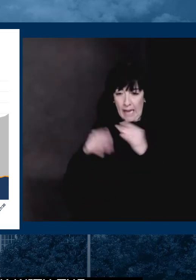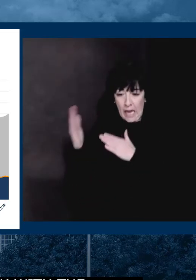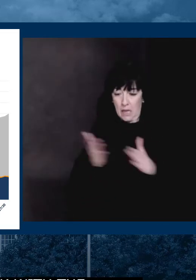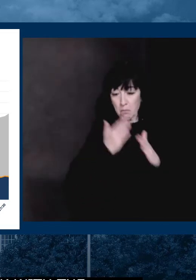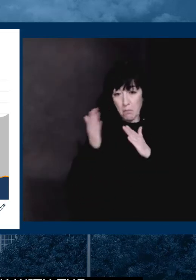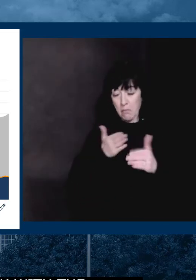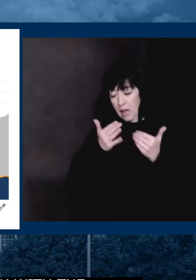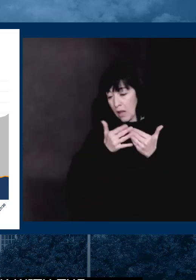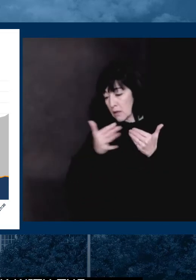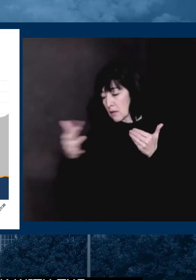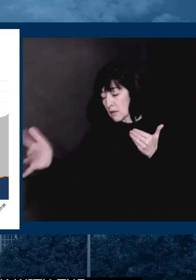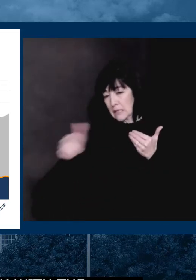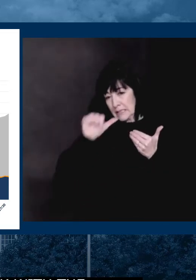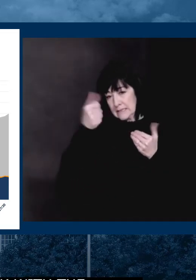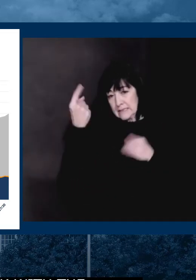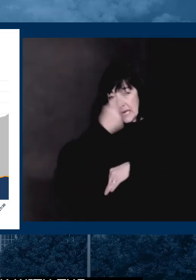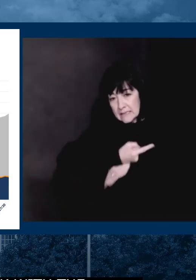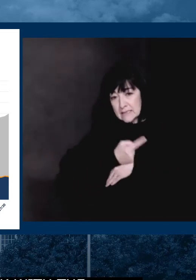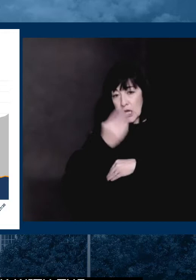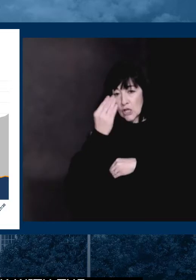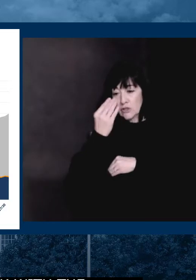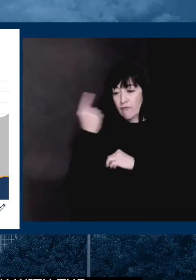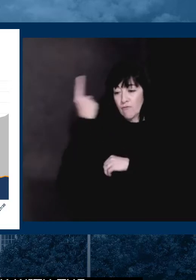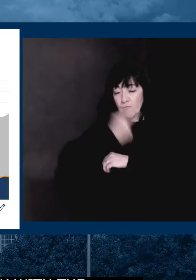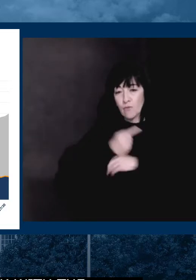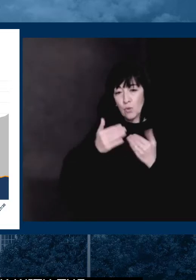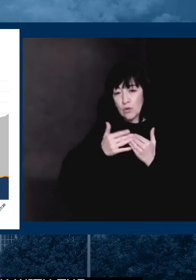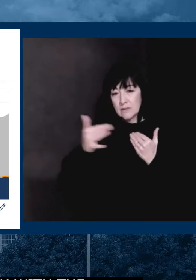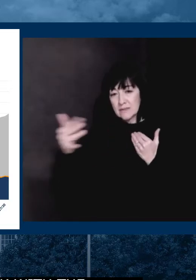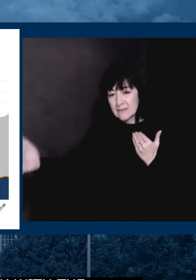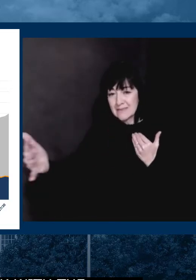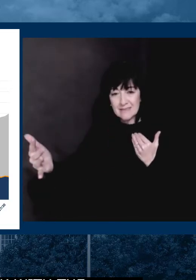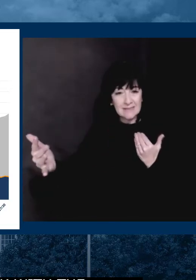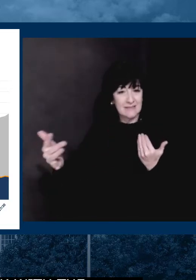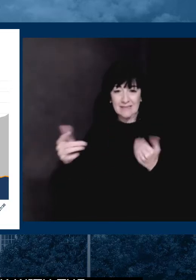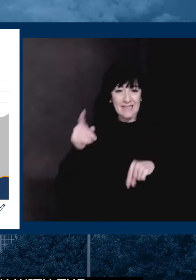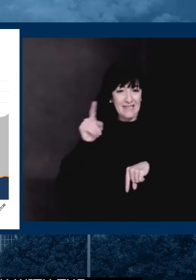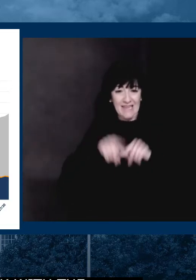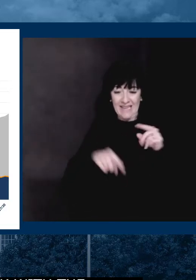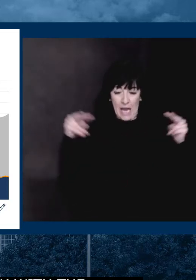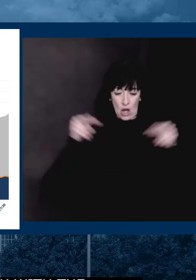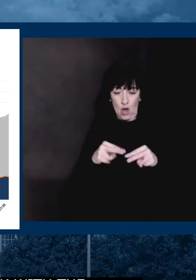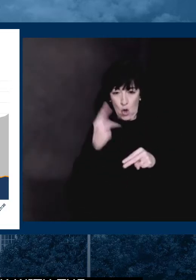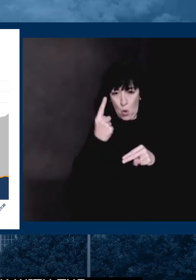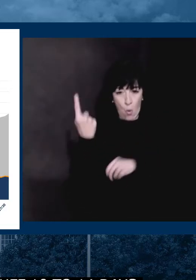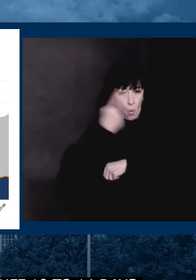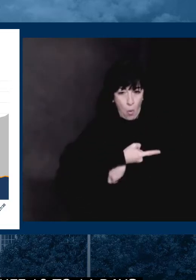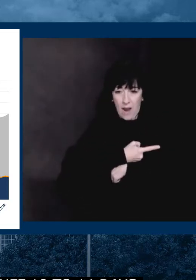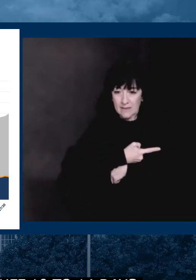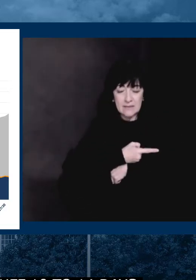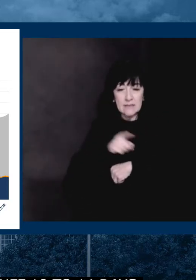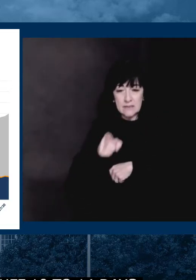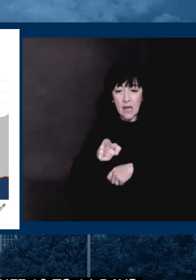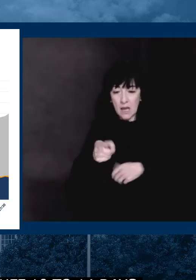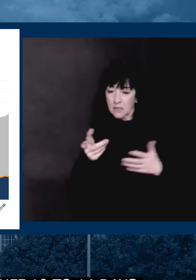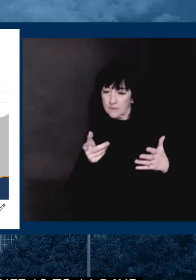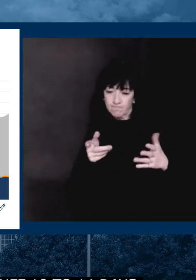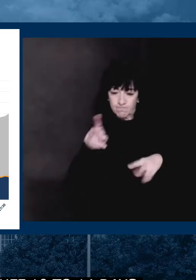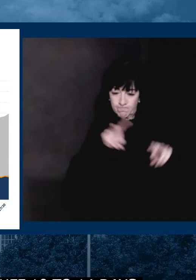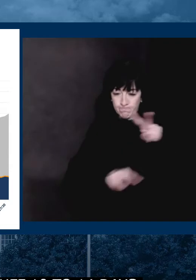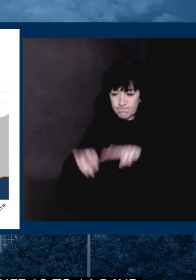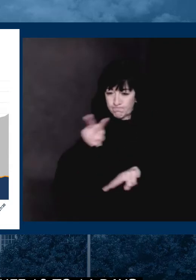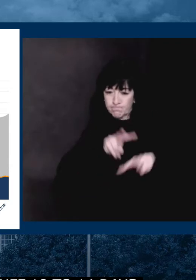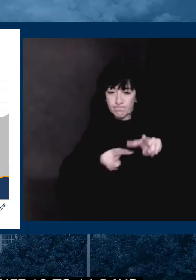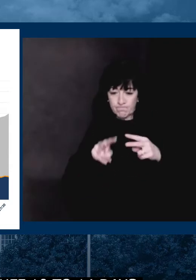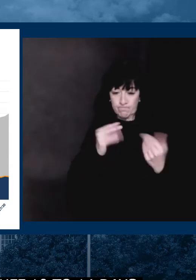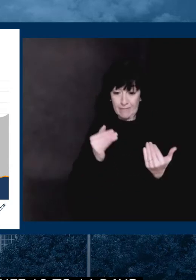in the next 14 days looking at the trends? Because you just can't look at 1 day or 2 days at a time. So again, this is just a tool we use to make sure we keep our